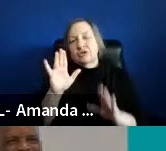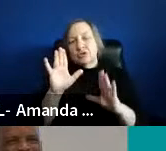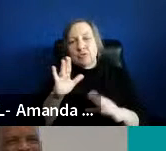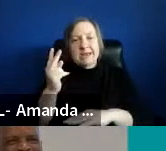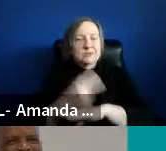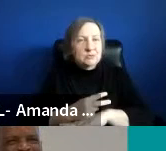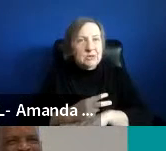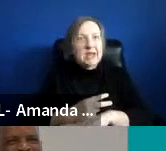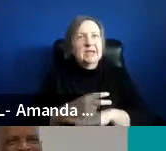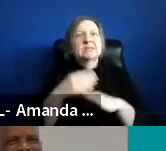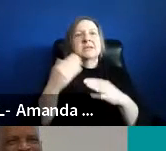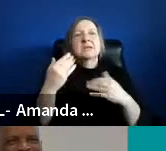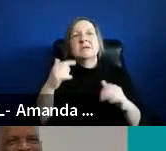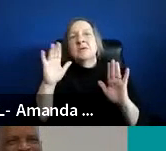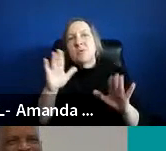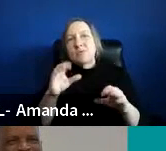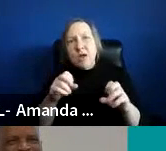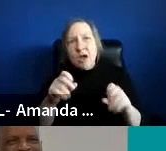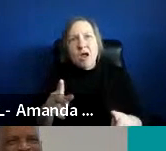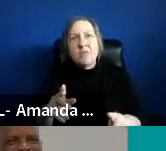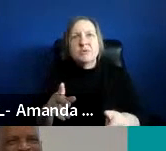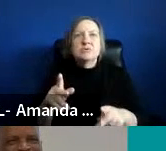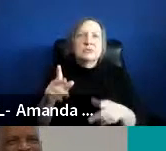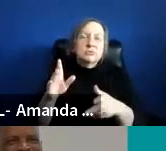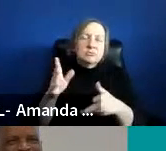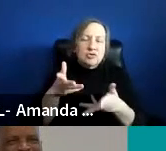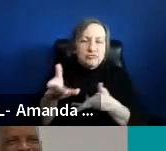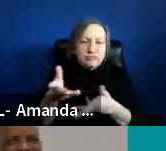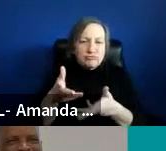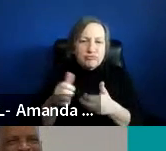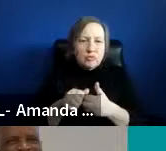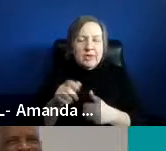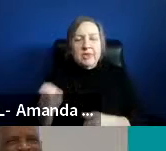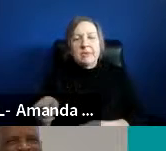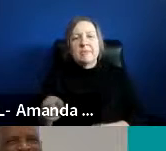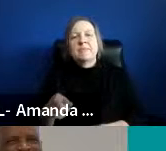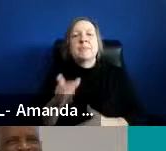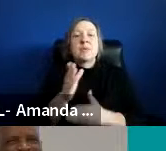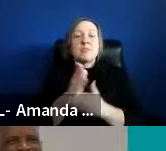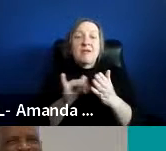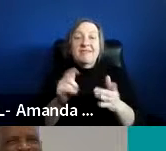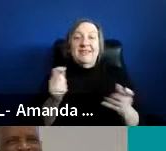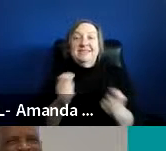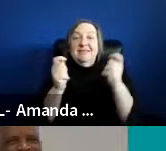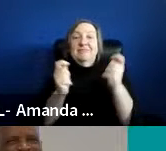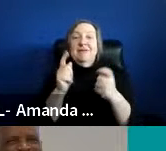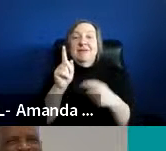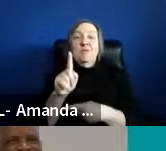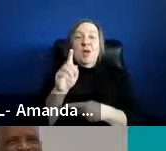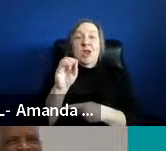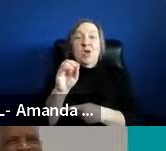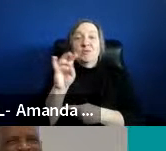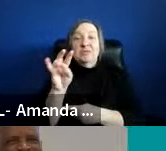the opportunity to engage with him. Part of it was celebrating the 107th birthday of the